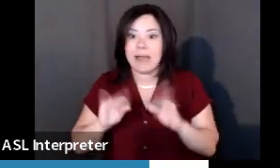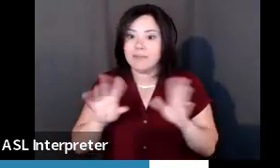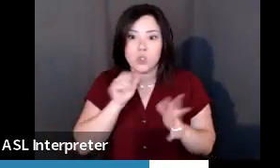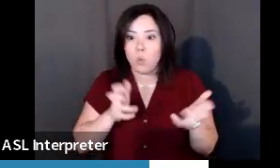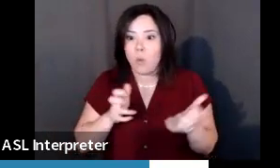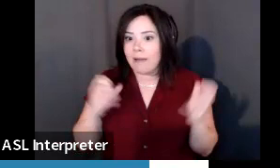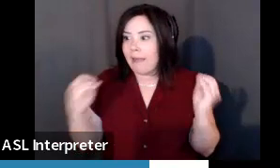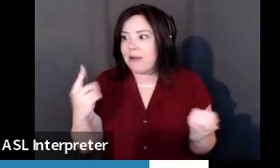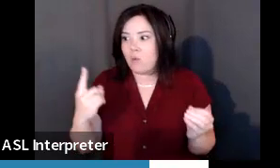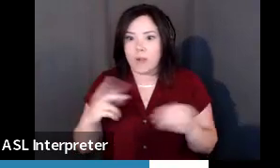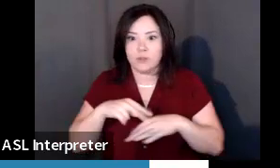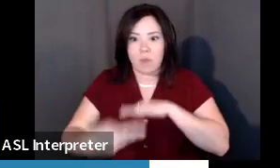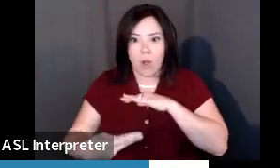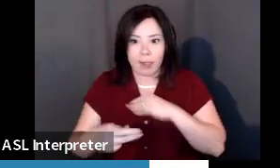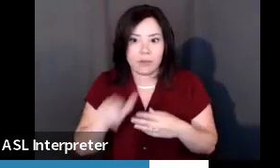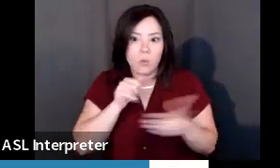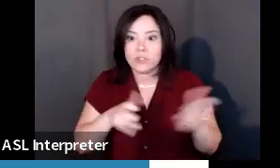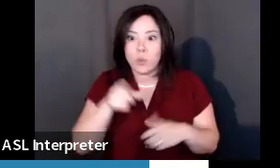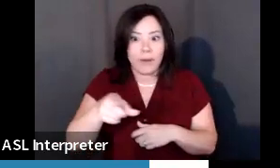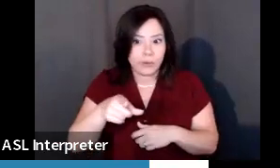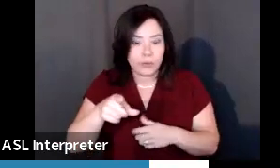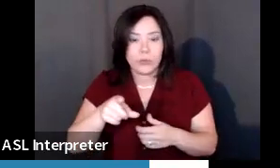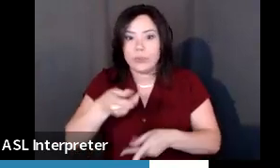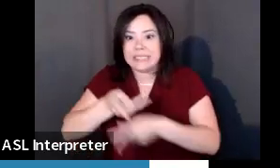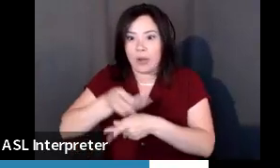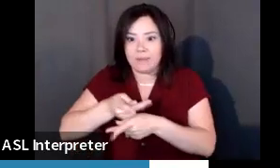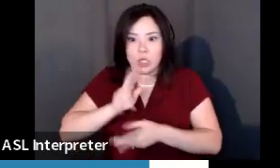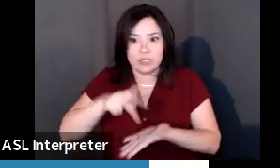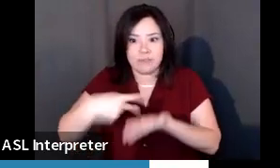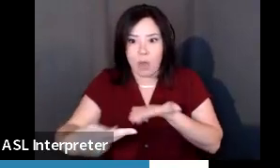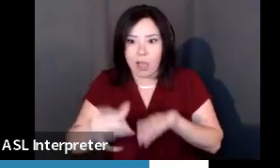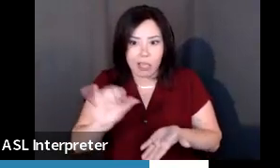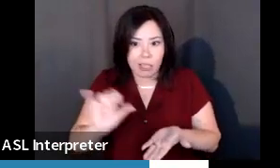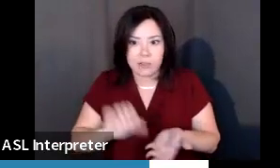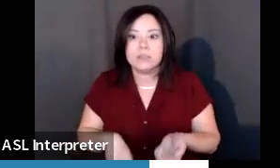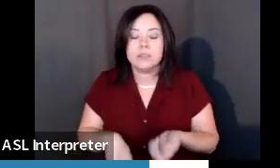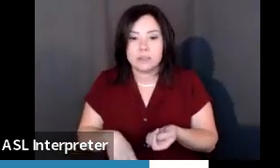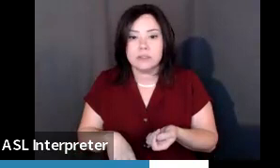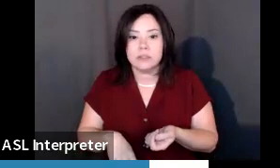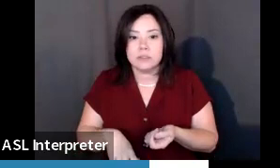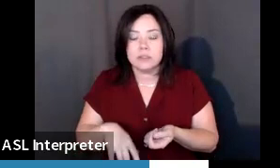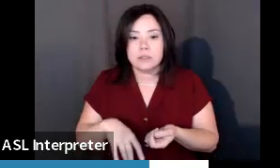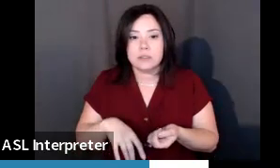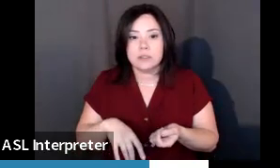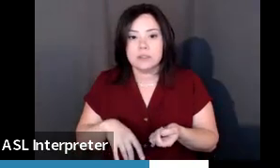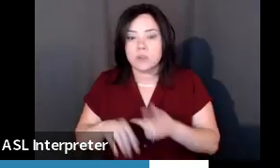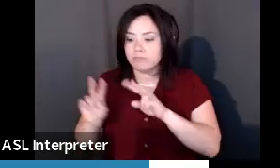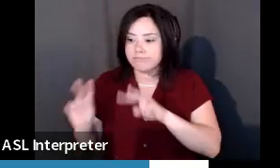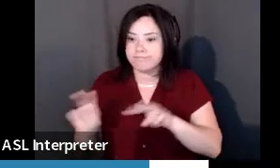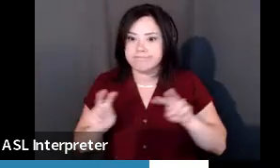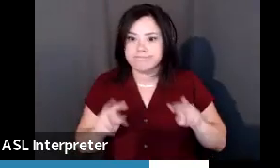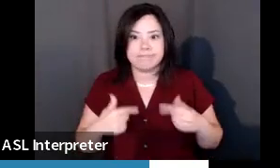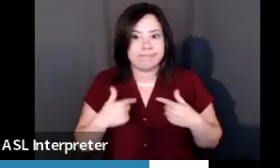fall, but we don't want you as the caregiver to have injury from a trip hazard. So I have very